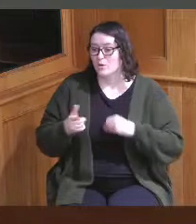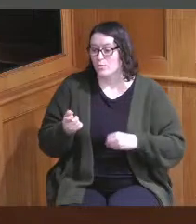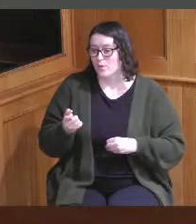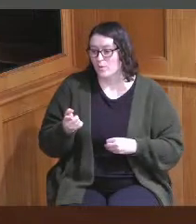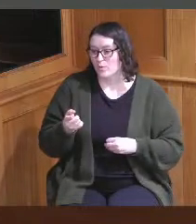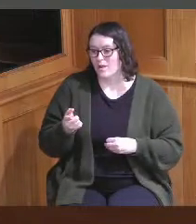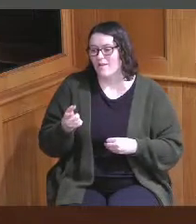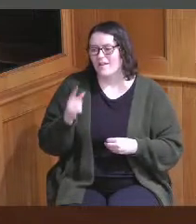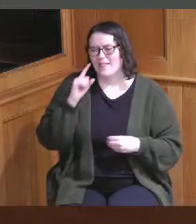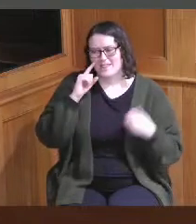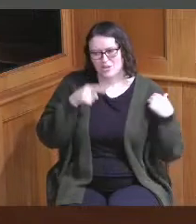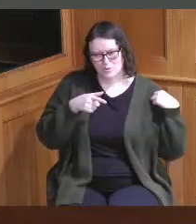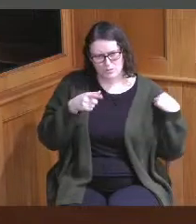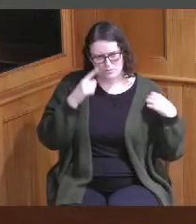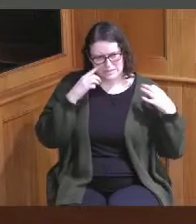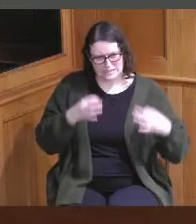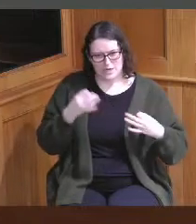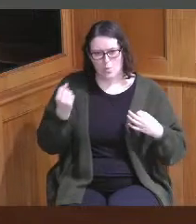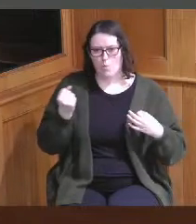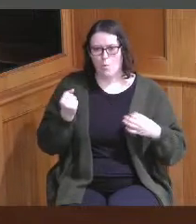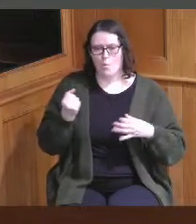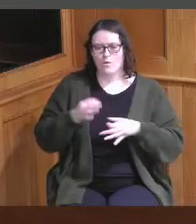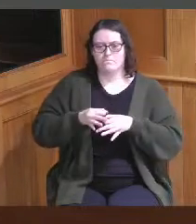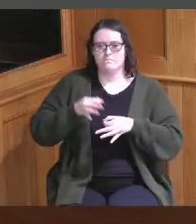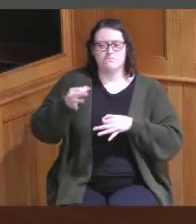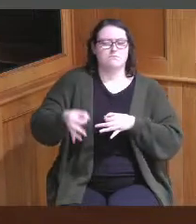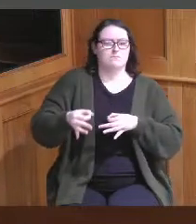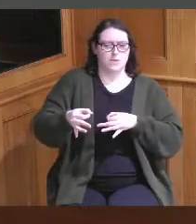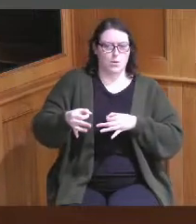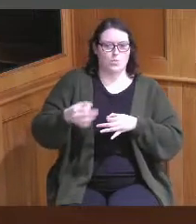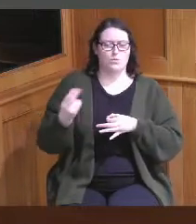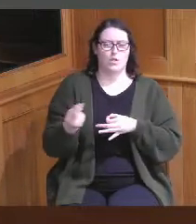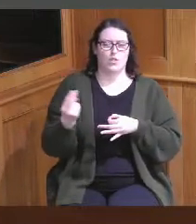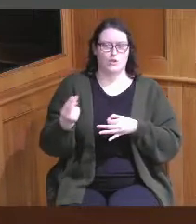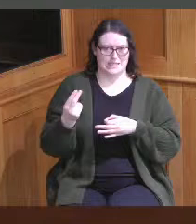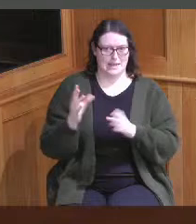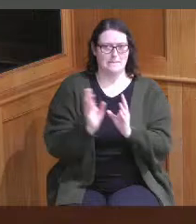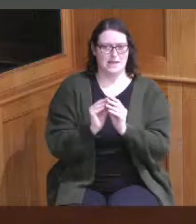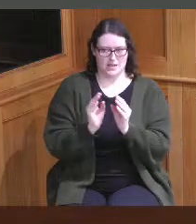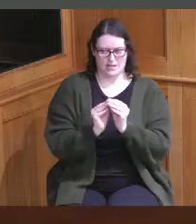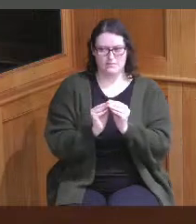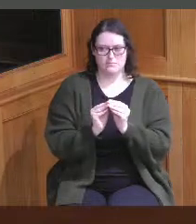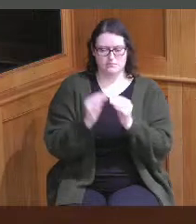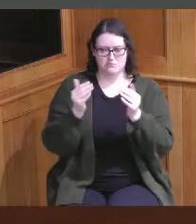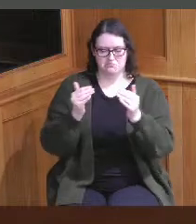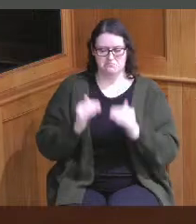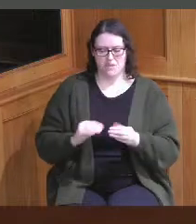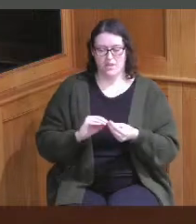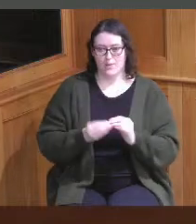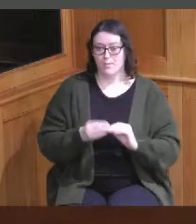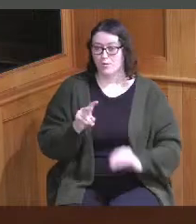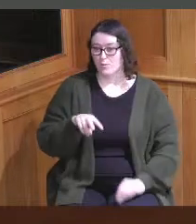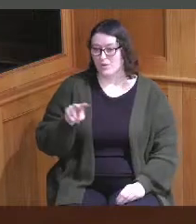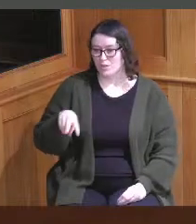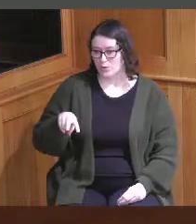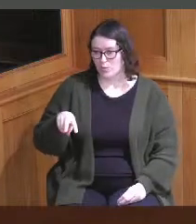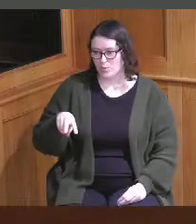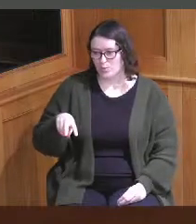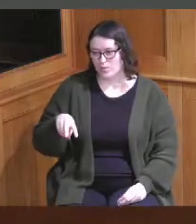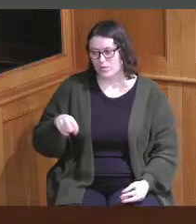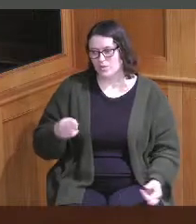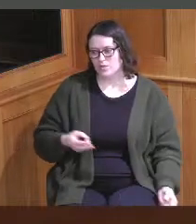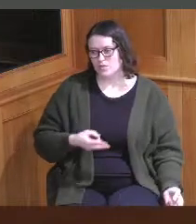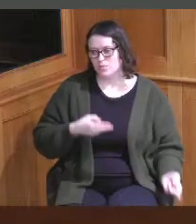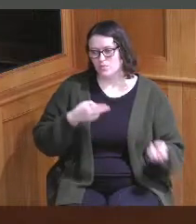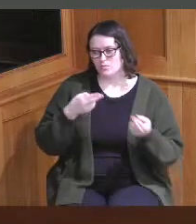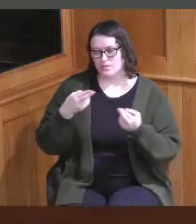has decided to hold until Thursday's meeting. Item 22 is a